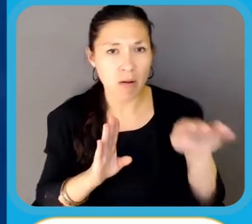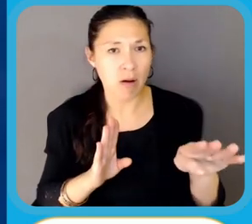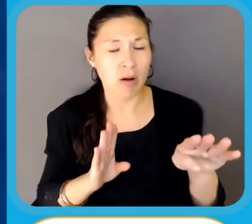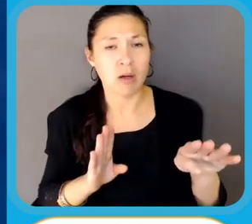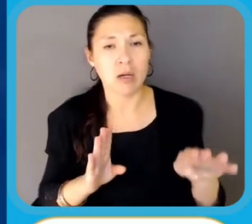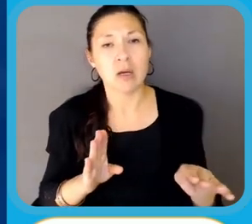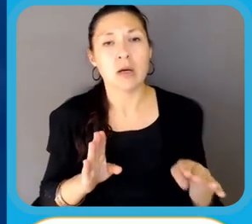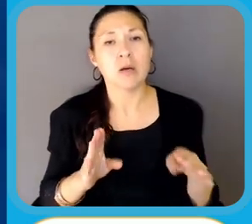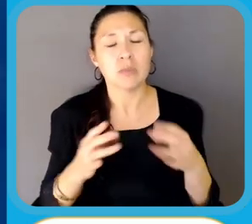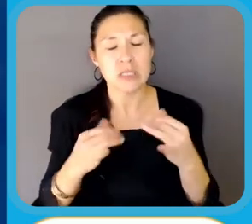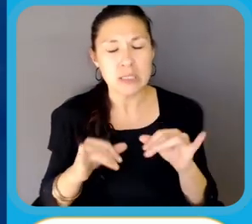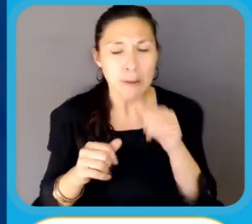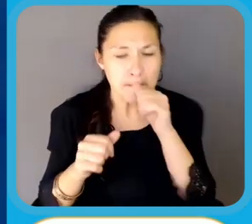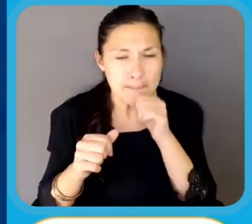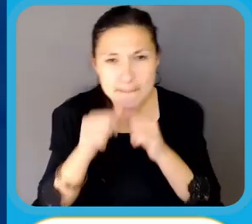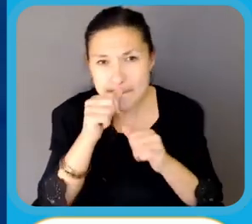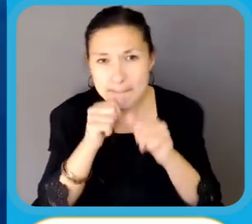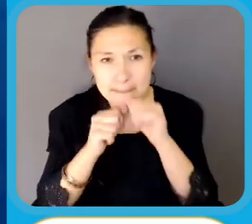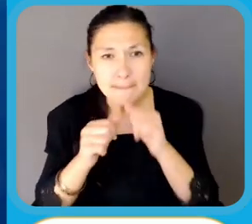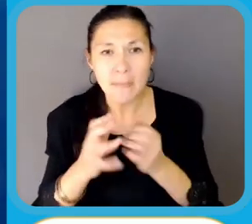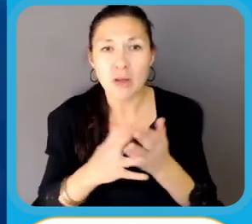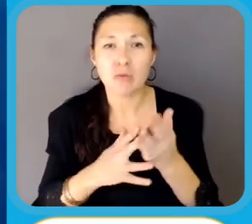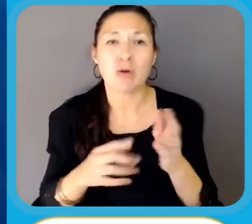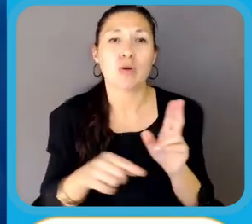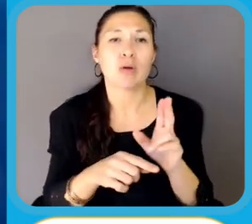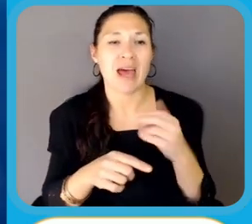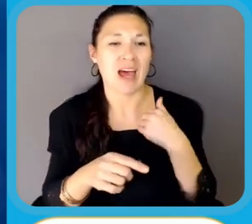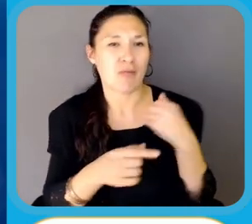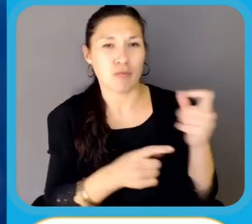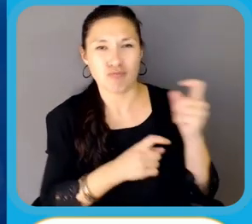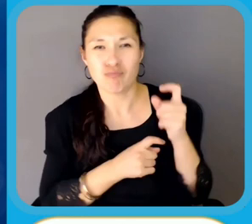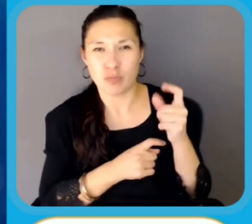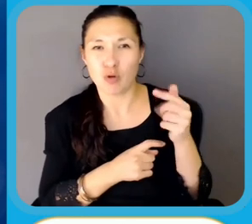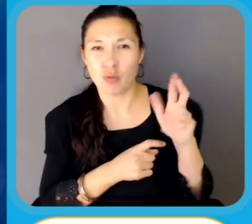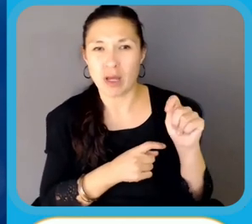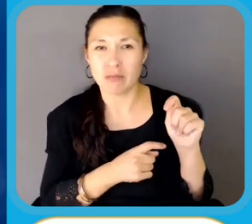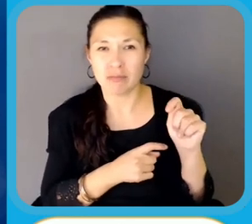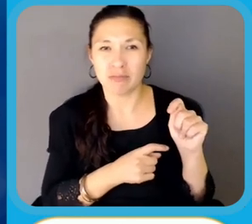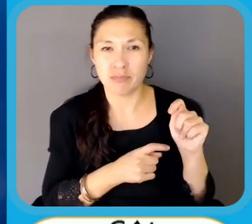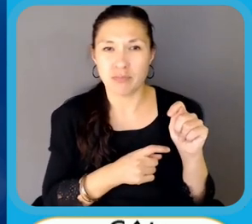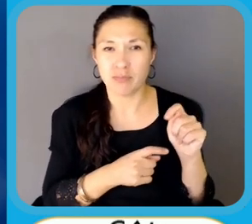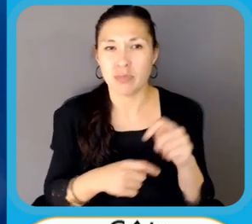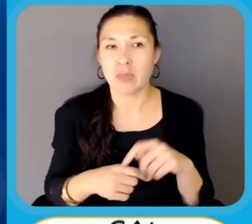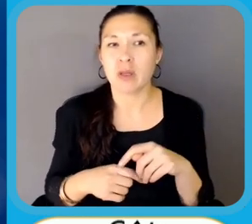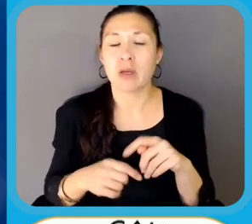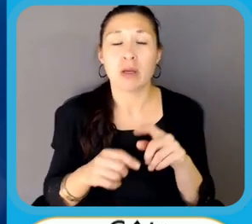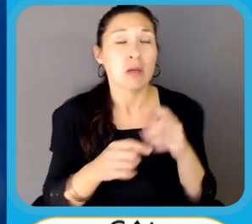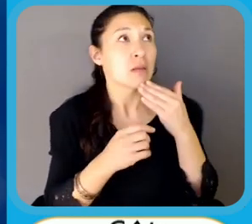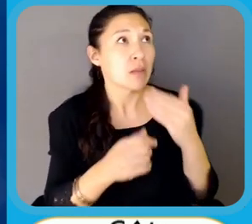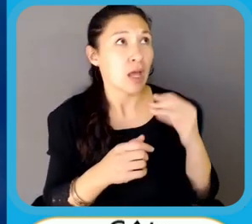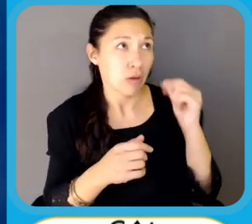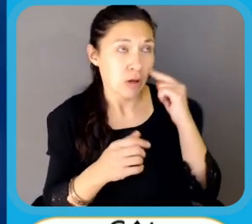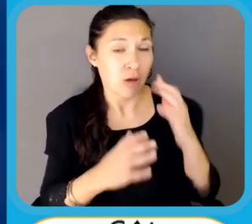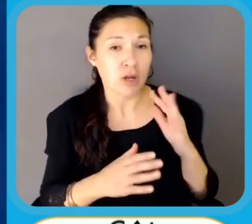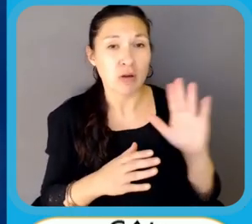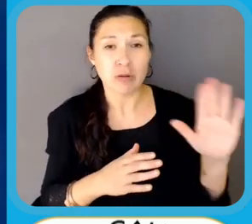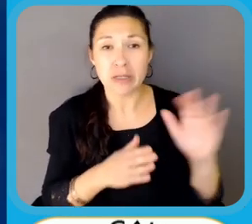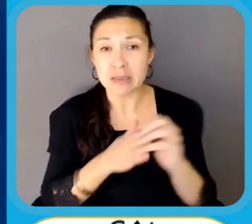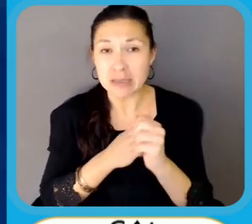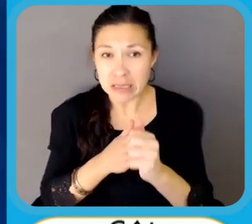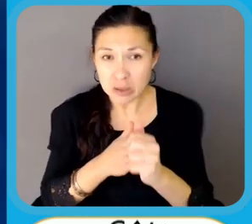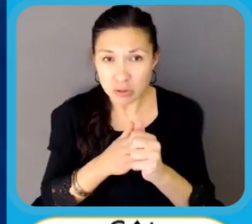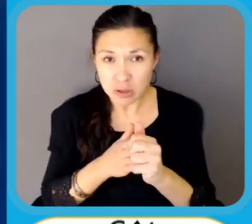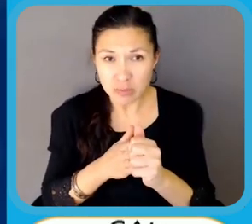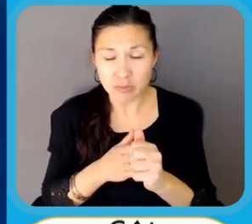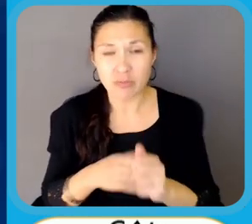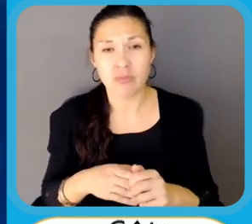to make it through with grants just like this one. We also appreciate Governor Newsom for all of his leadership,